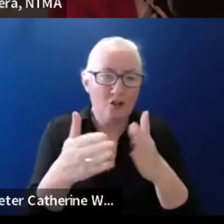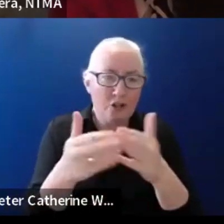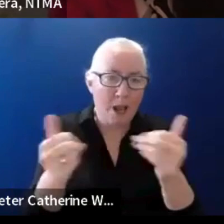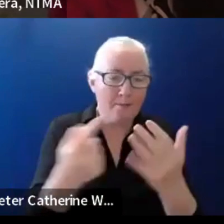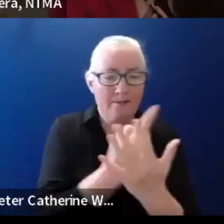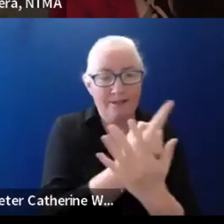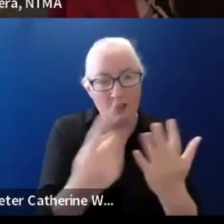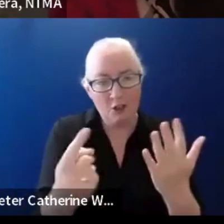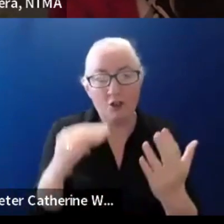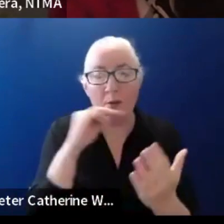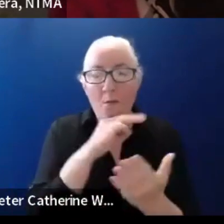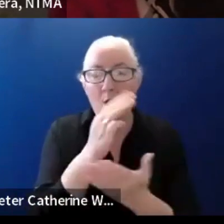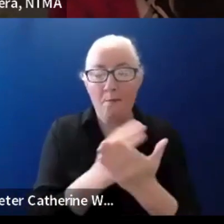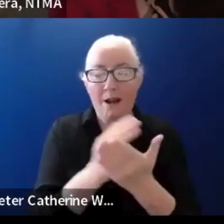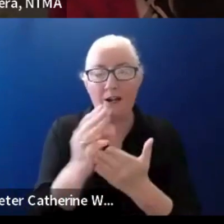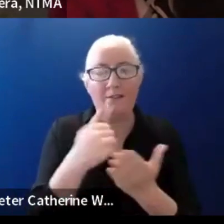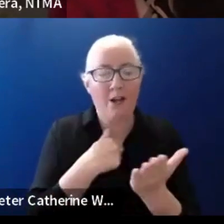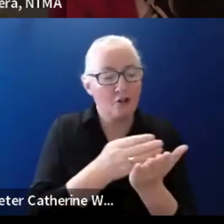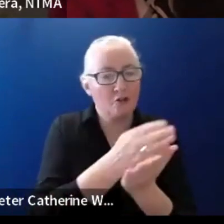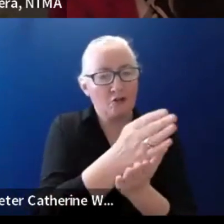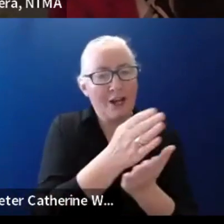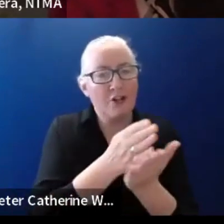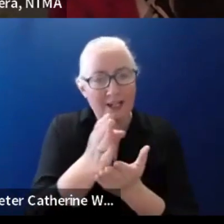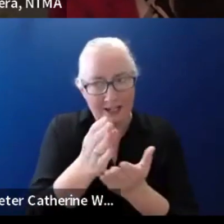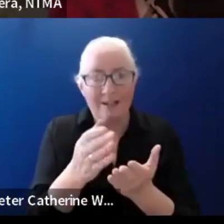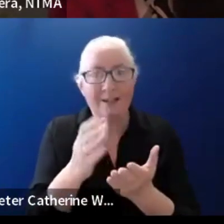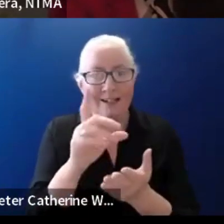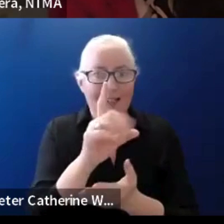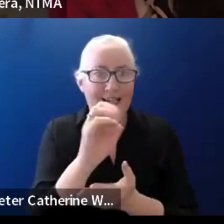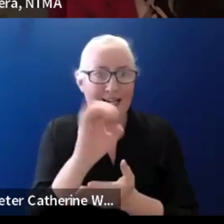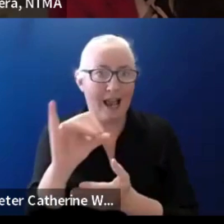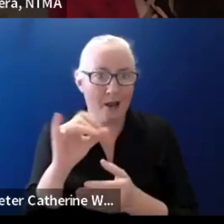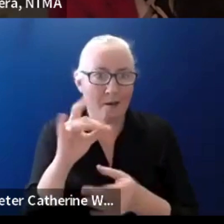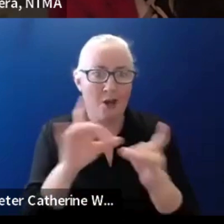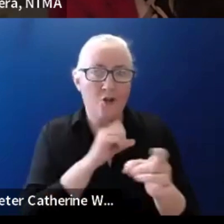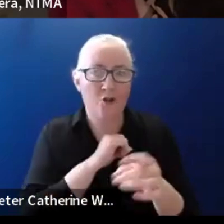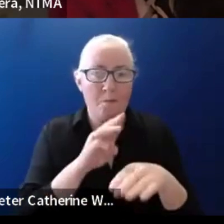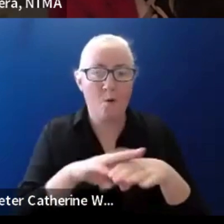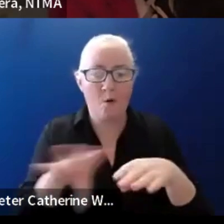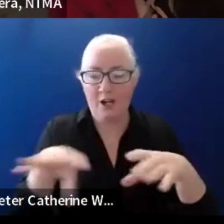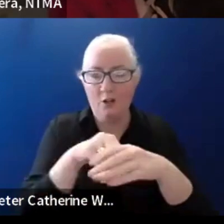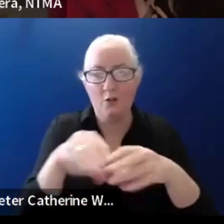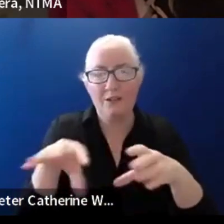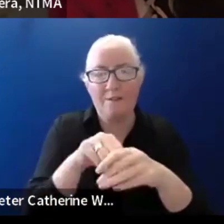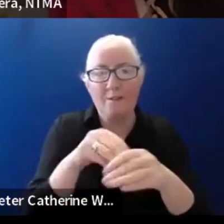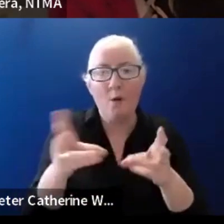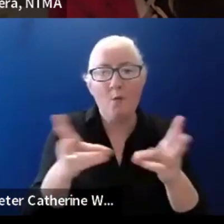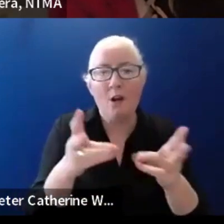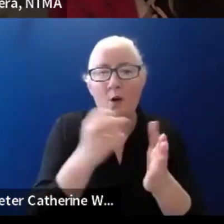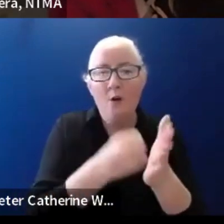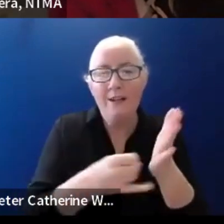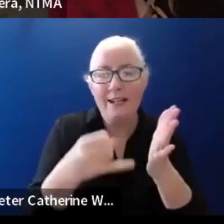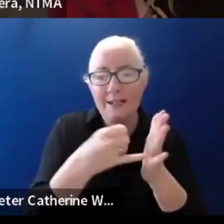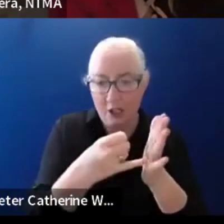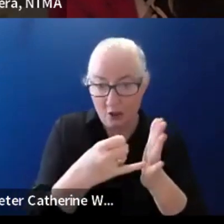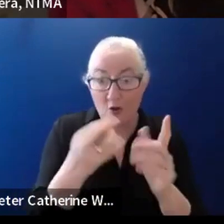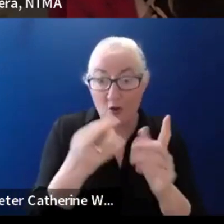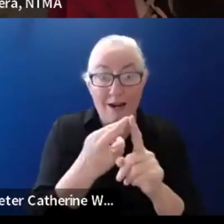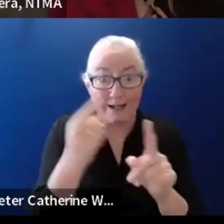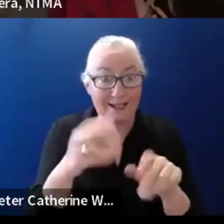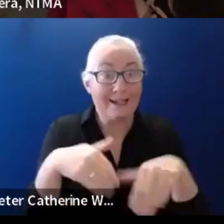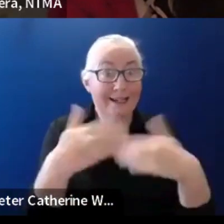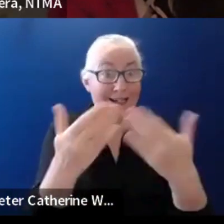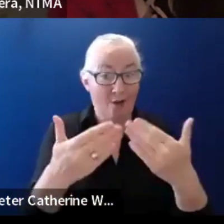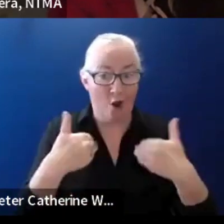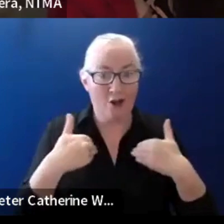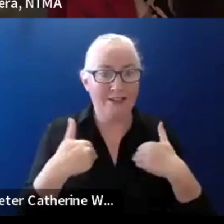key part of our strategy is driving inclusion and diversity and building a more inclusive organisation. And we recognise it does give a competitive